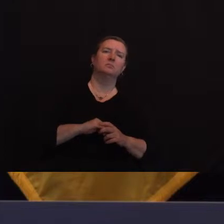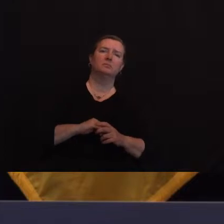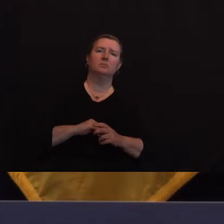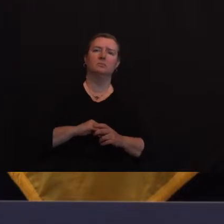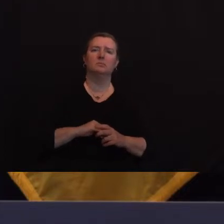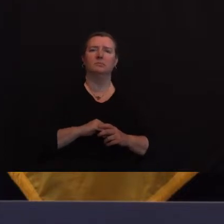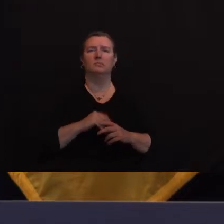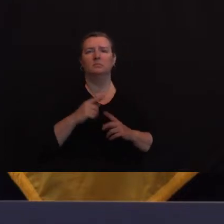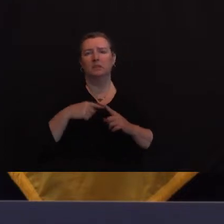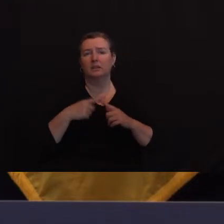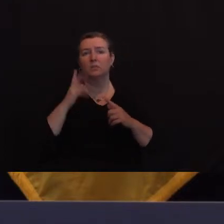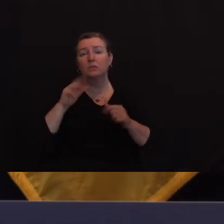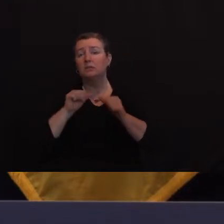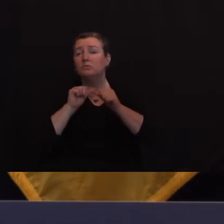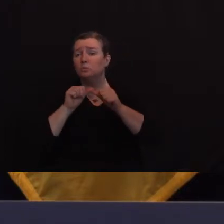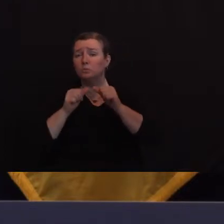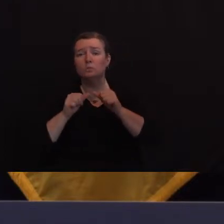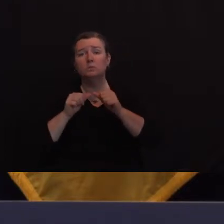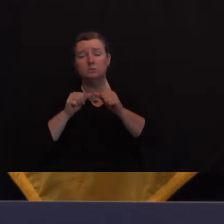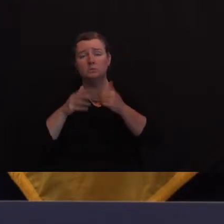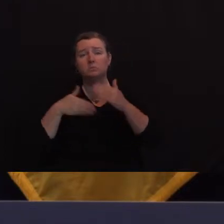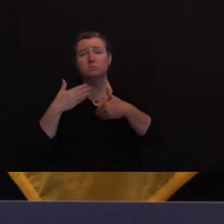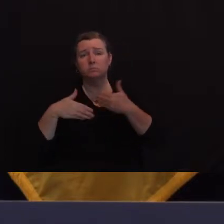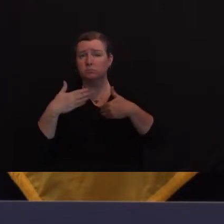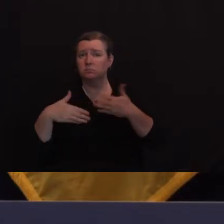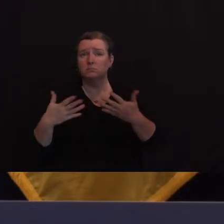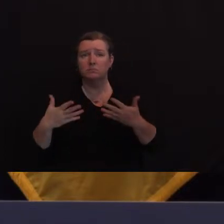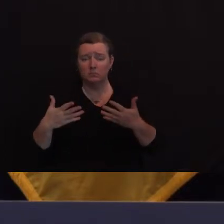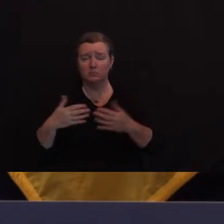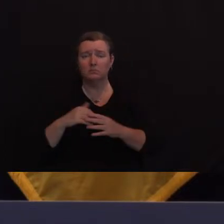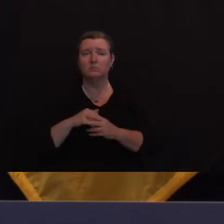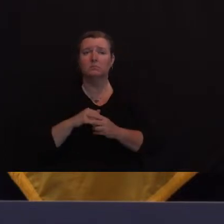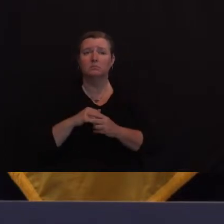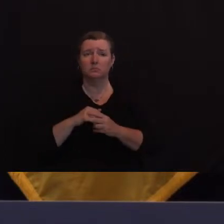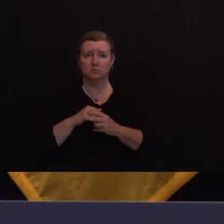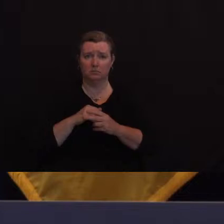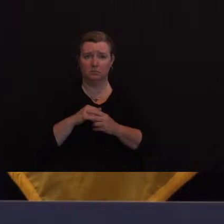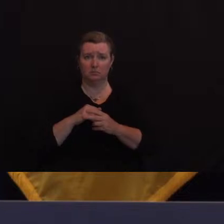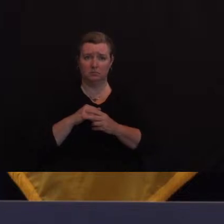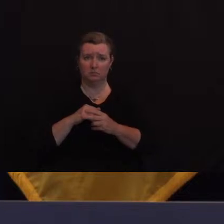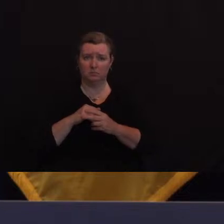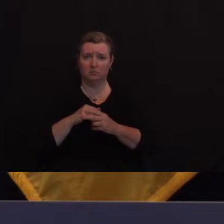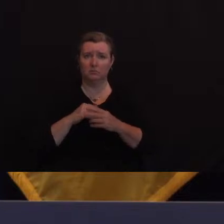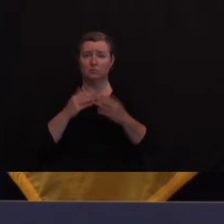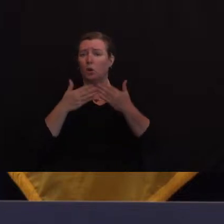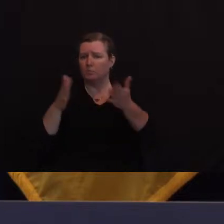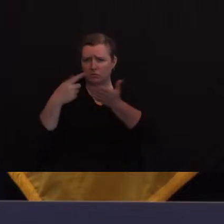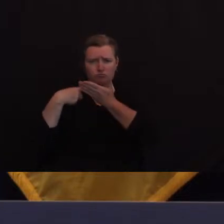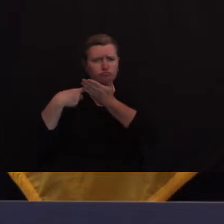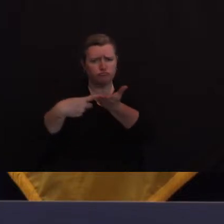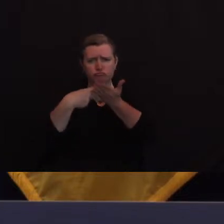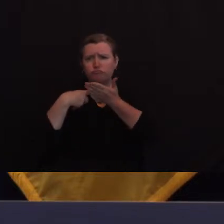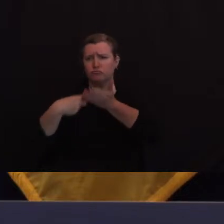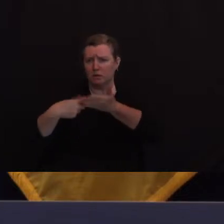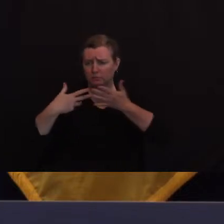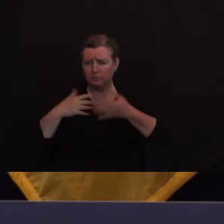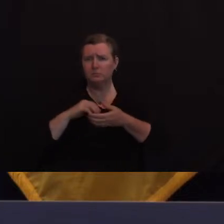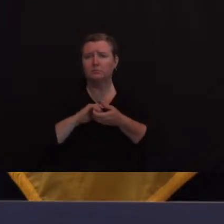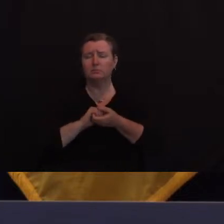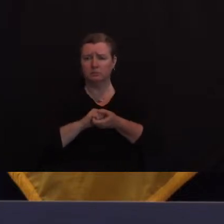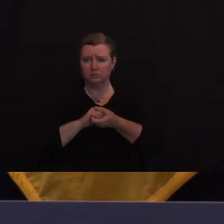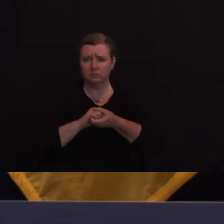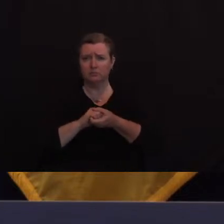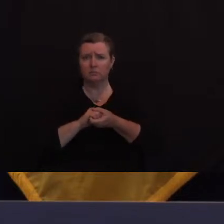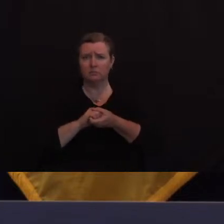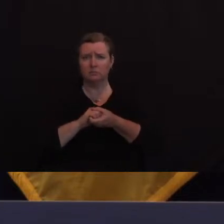this, and Judy, there continues to be a very open debate that no one on this planet knows the answer to,